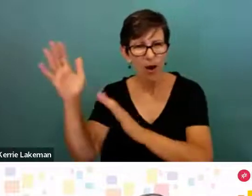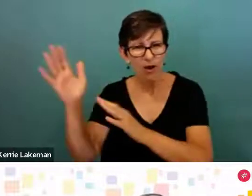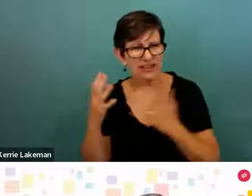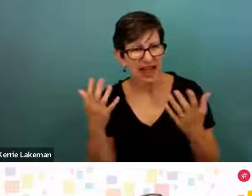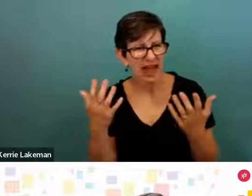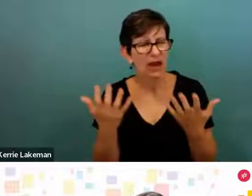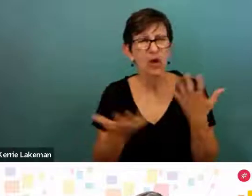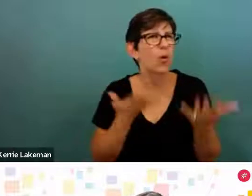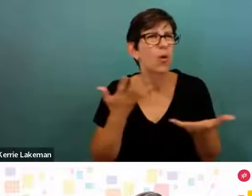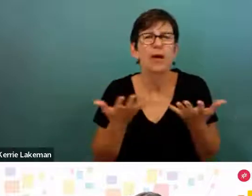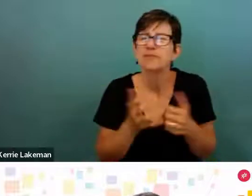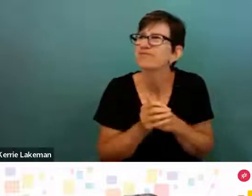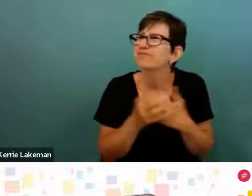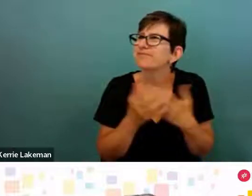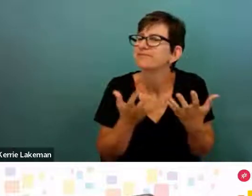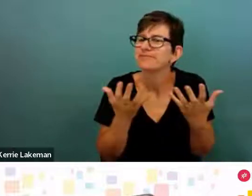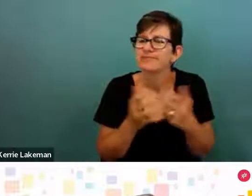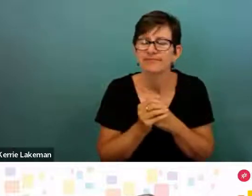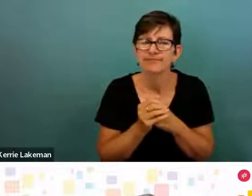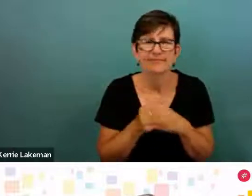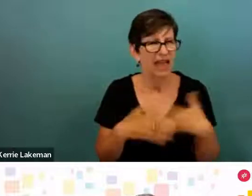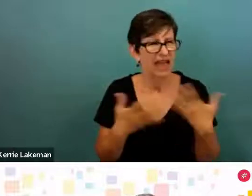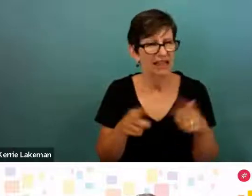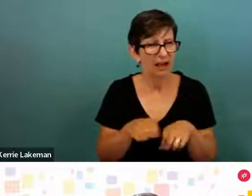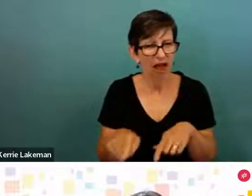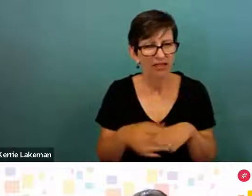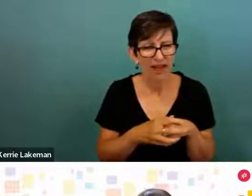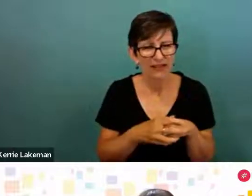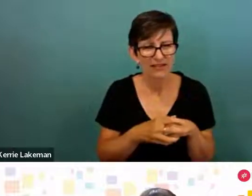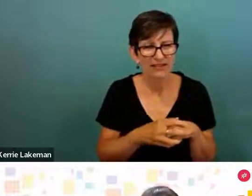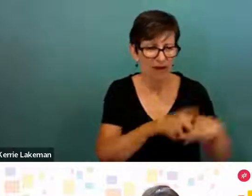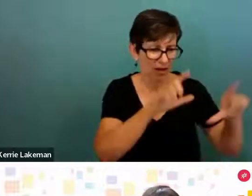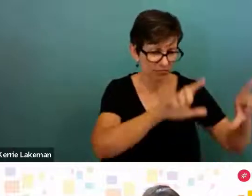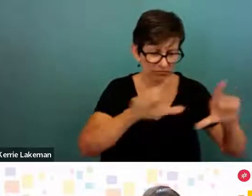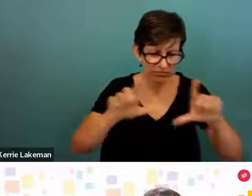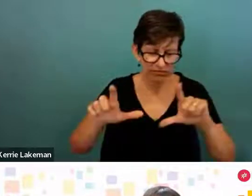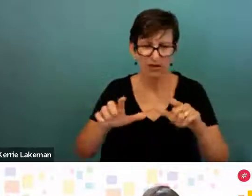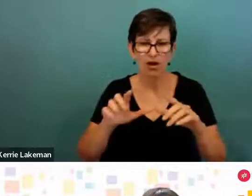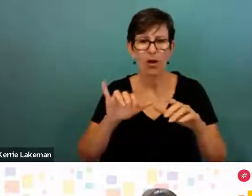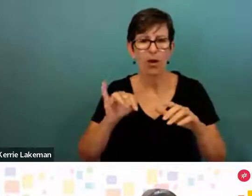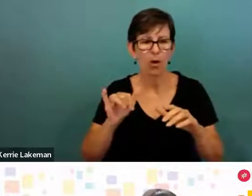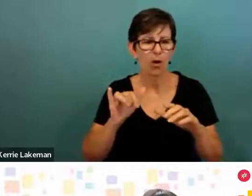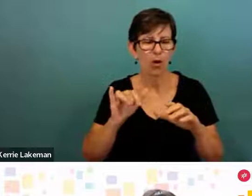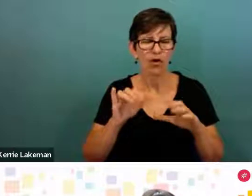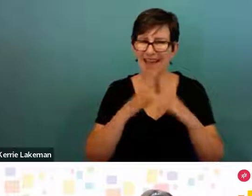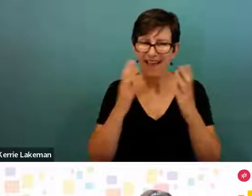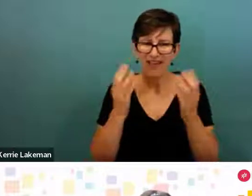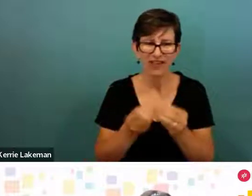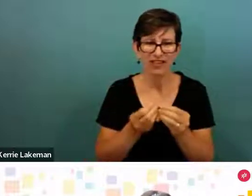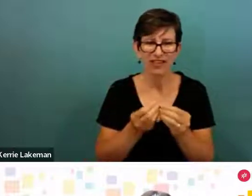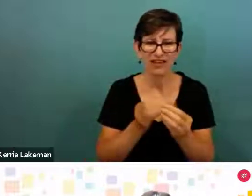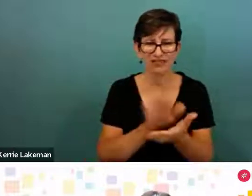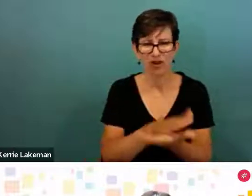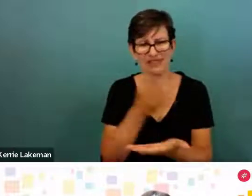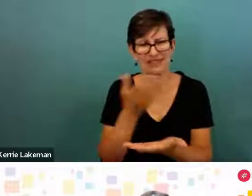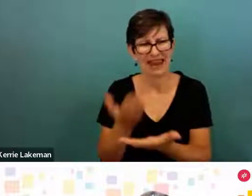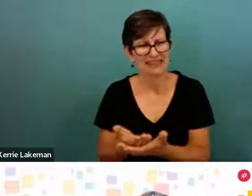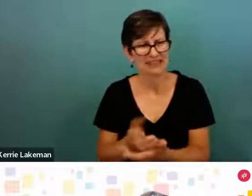Auslan or anything like that, or are they all translated?